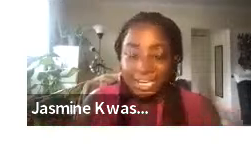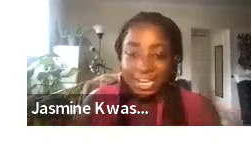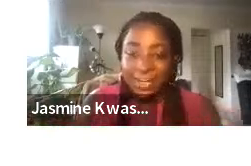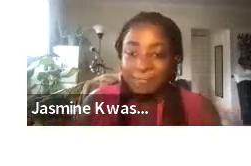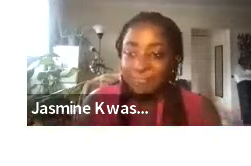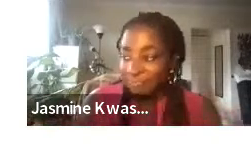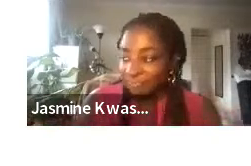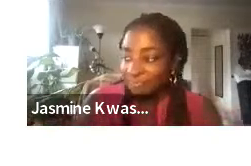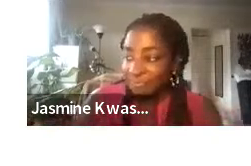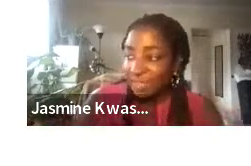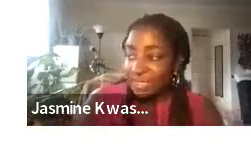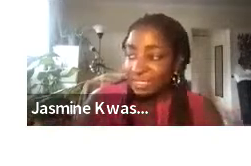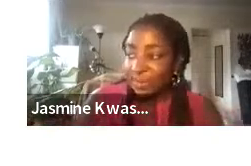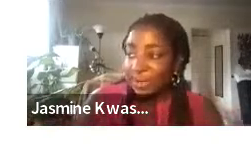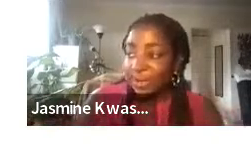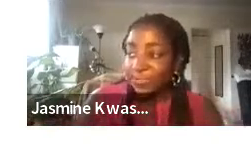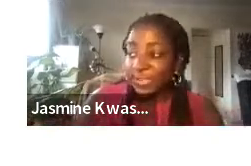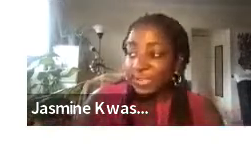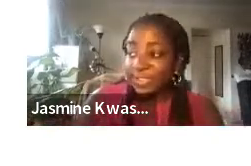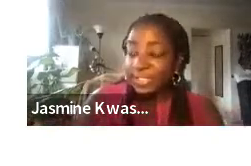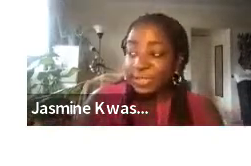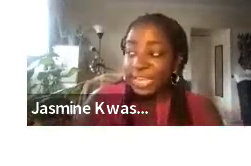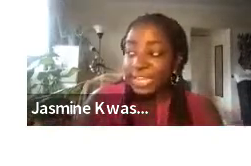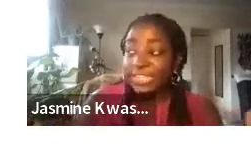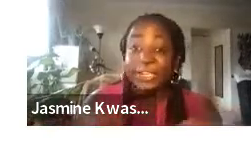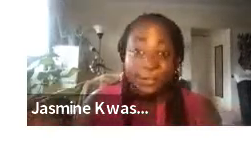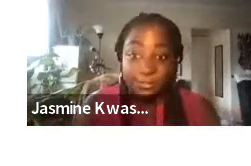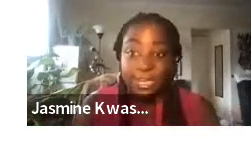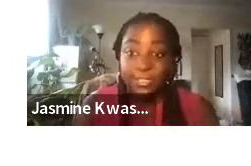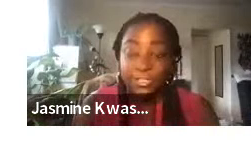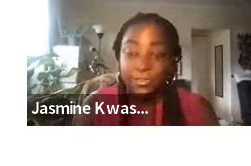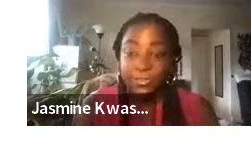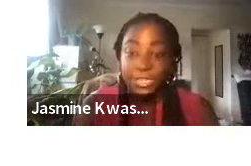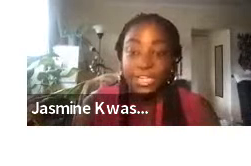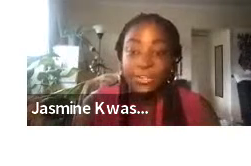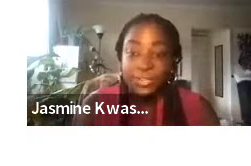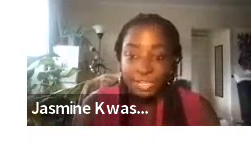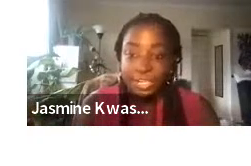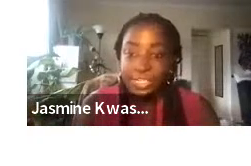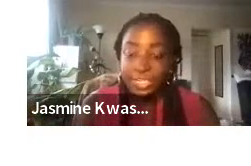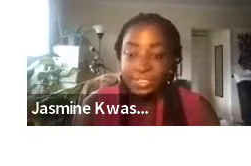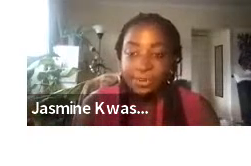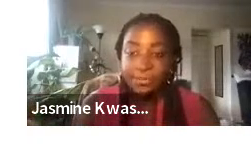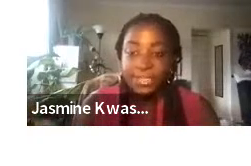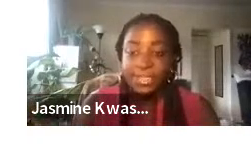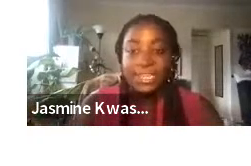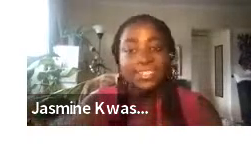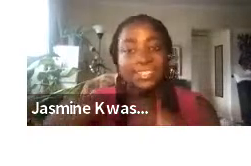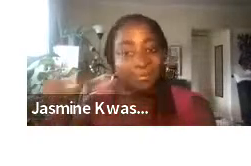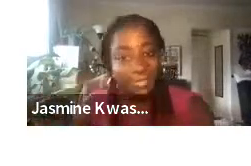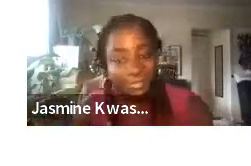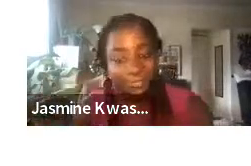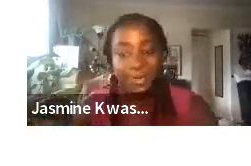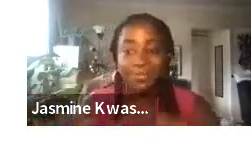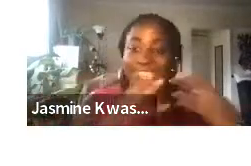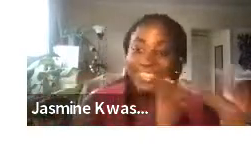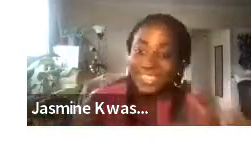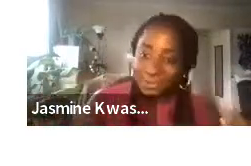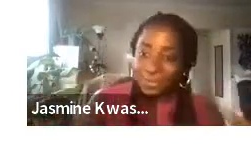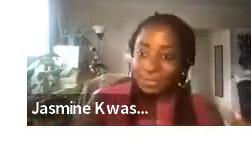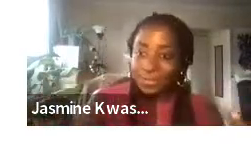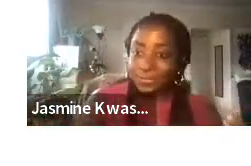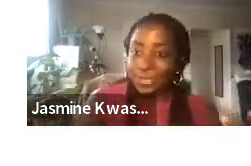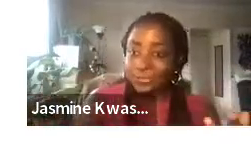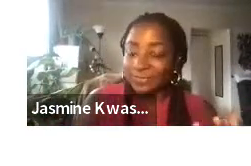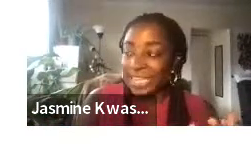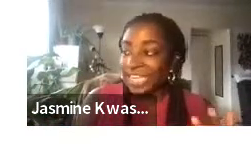that great. And this is a paper I was involved in looking at clinical psych journals using EEG. So this is not just a research problem, it's a